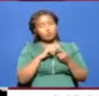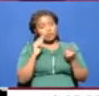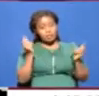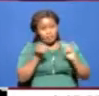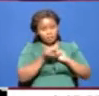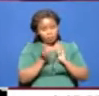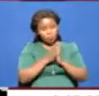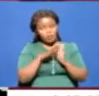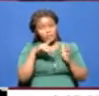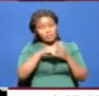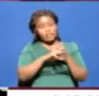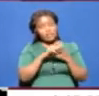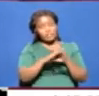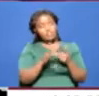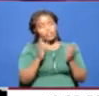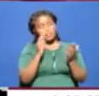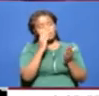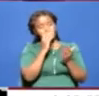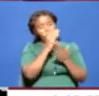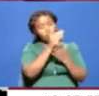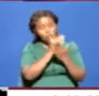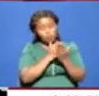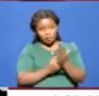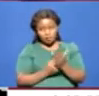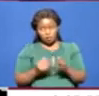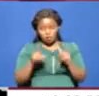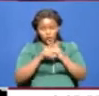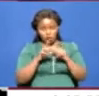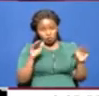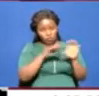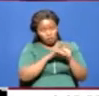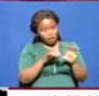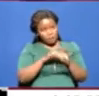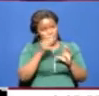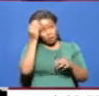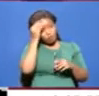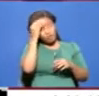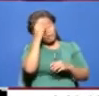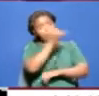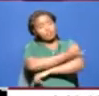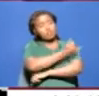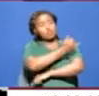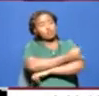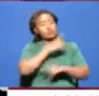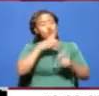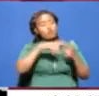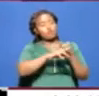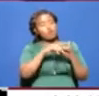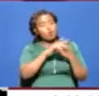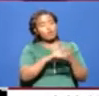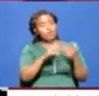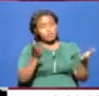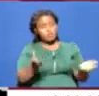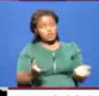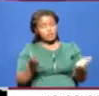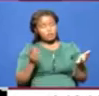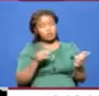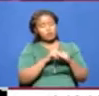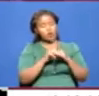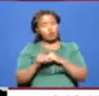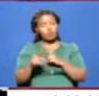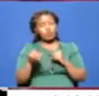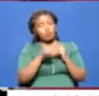fraternity, being a member of the Learned Institution for Engineers, also being associated with the Engineers Board of